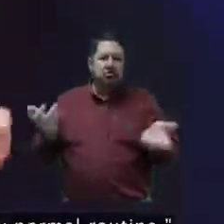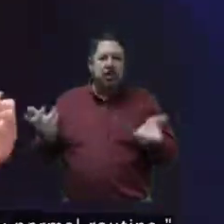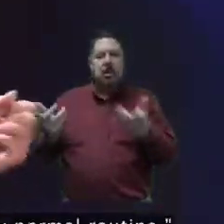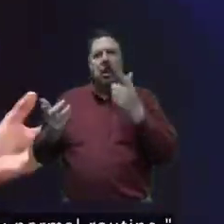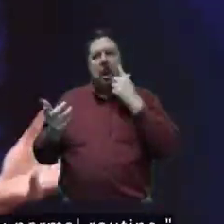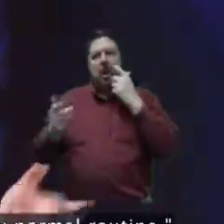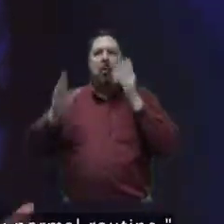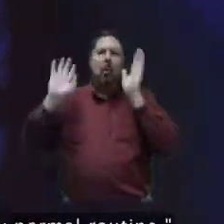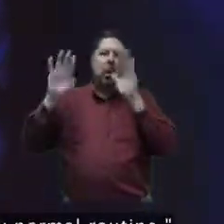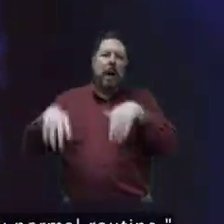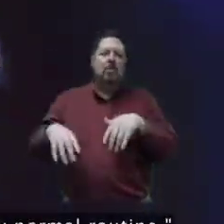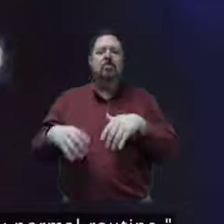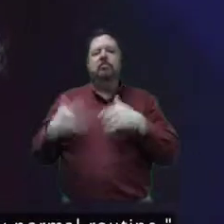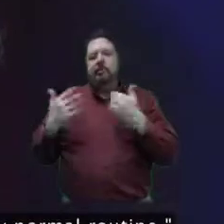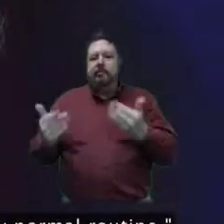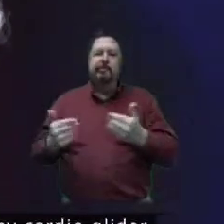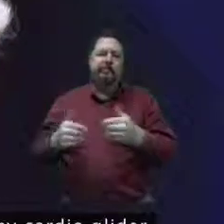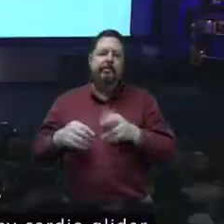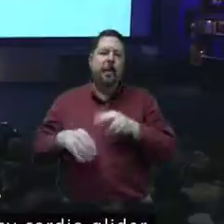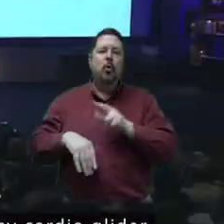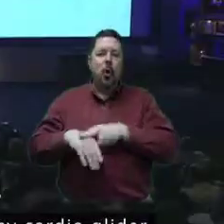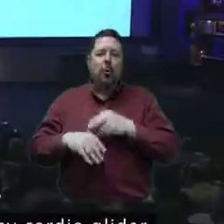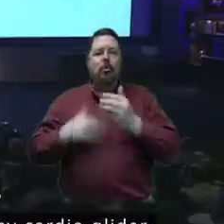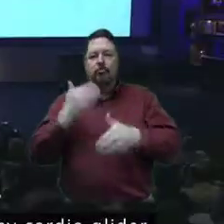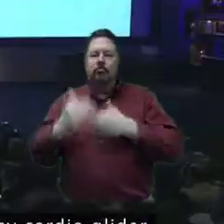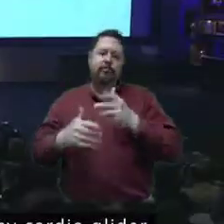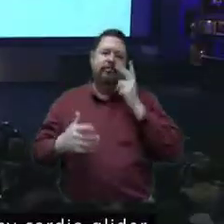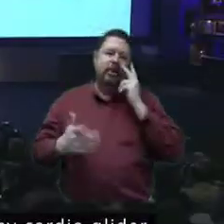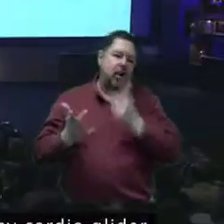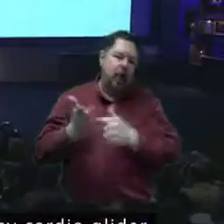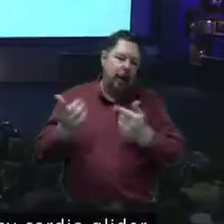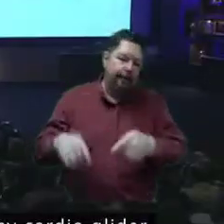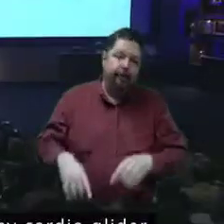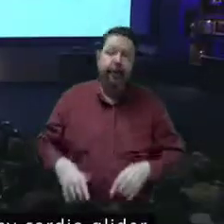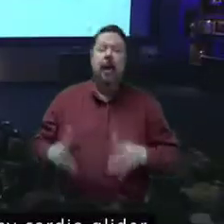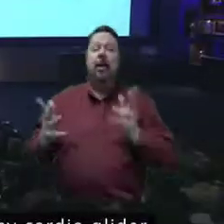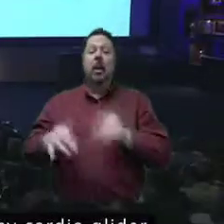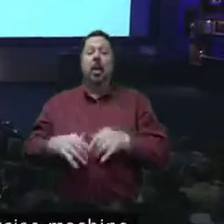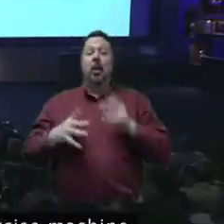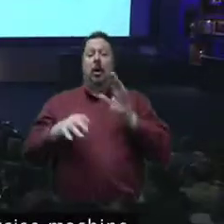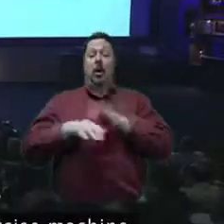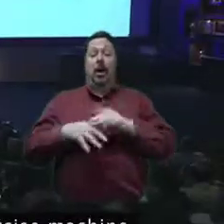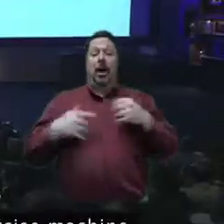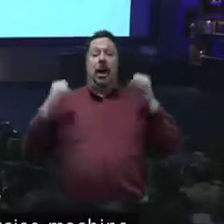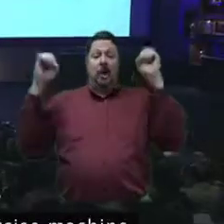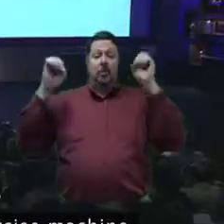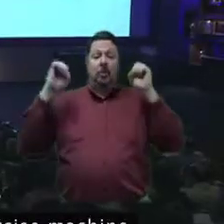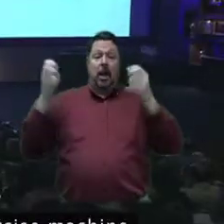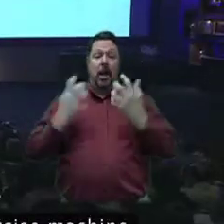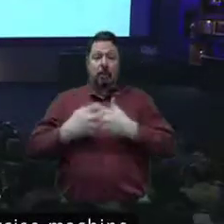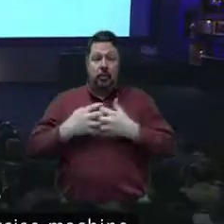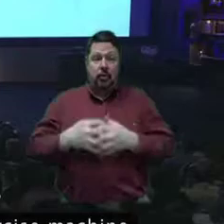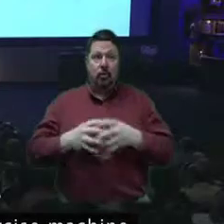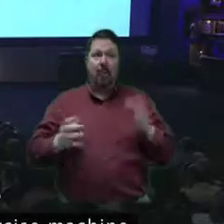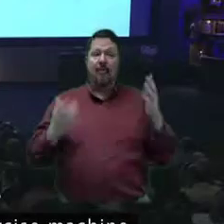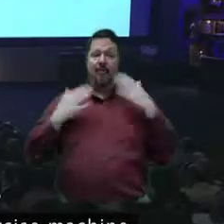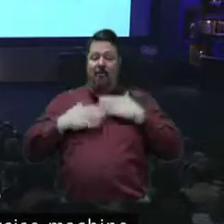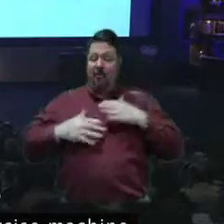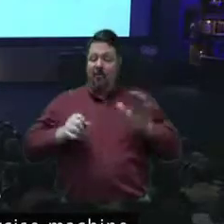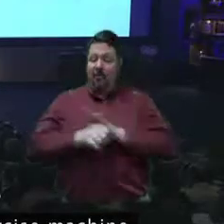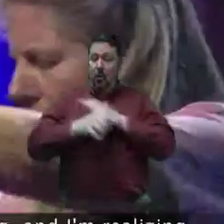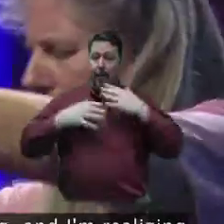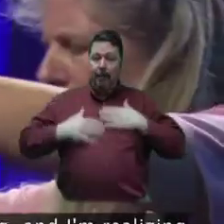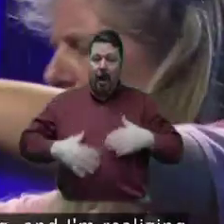I thought, okay, I'll just start my normal routine. So I got up and I jumped onto my cardio glider, which is a full body, full